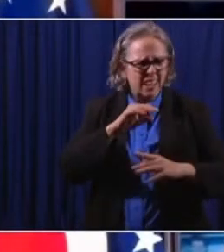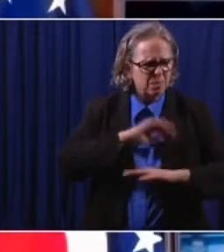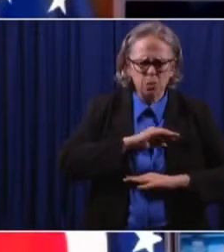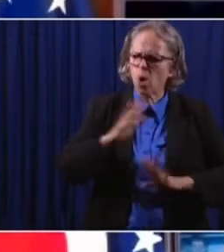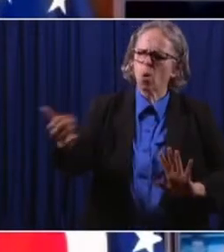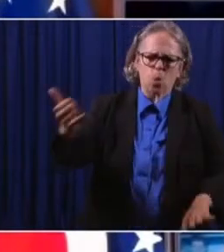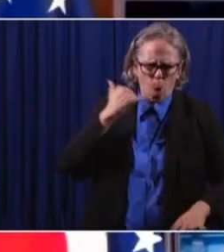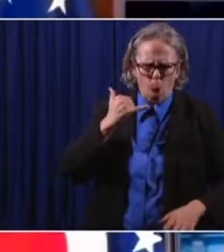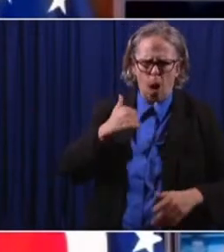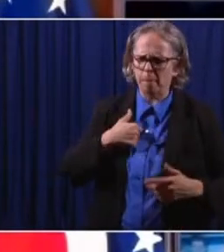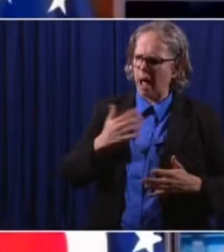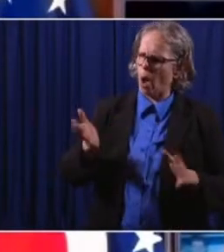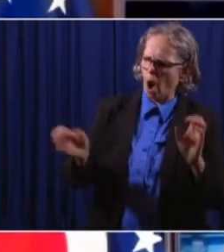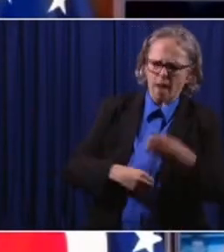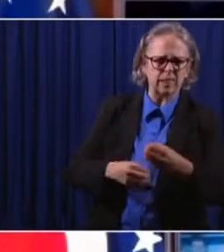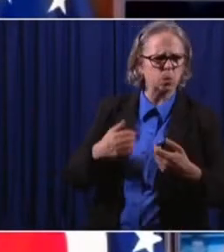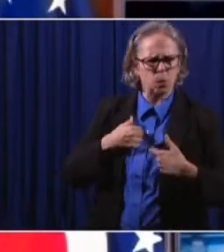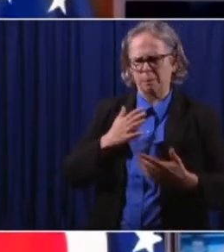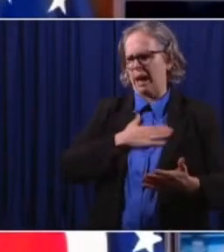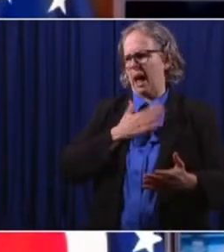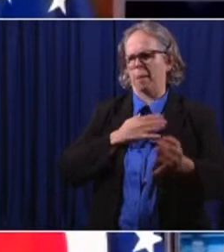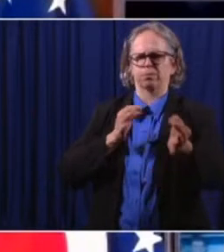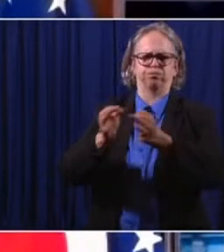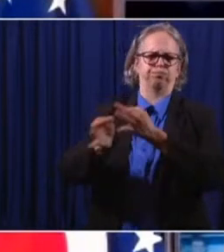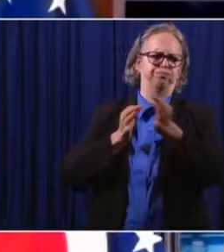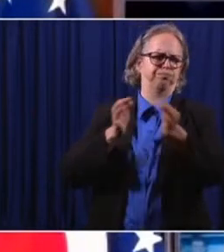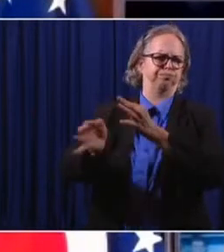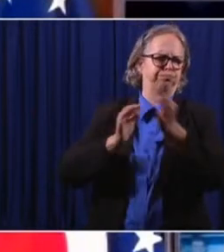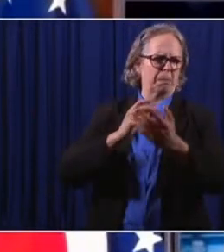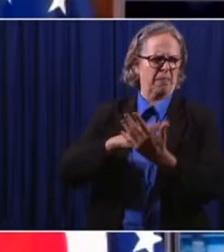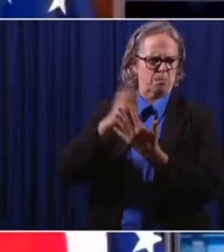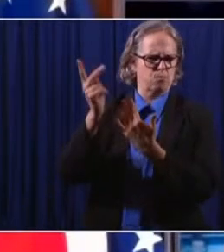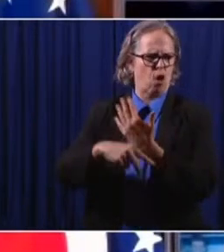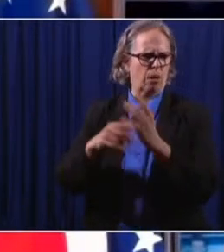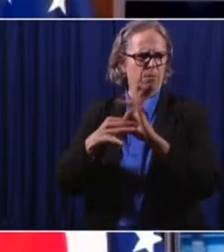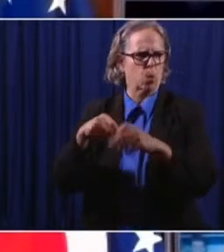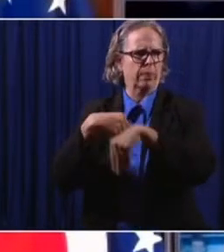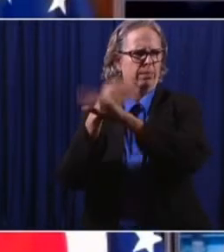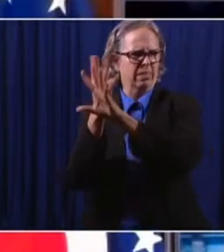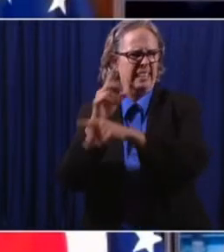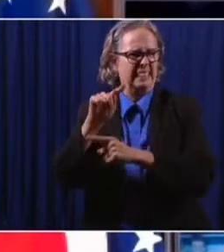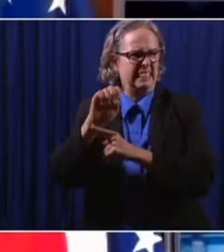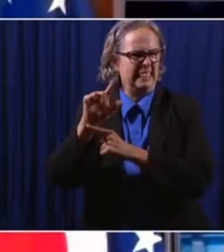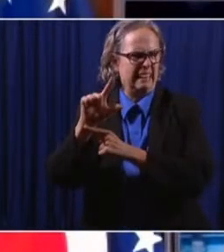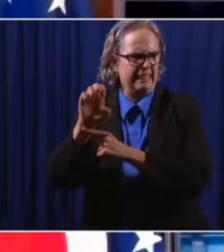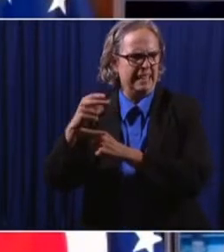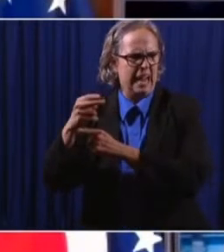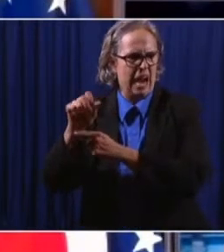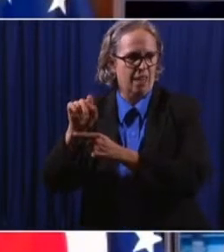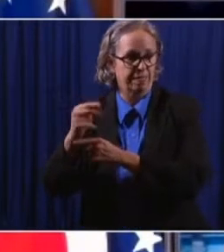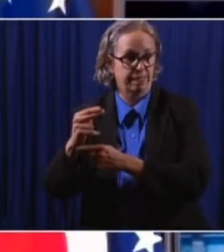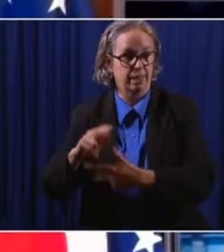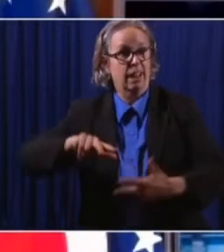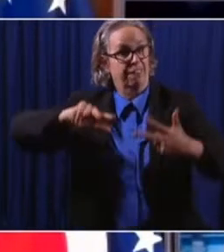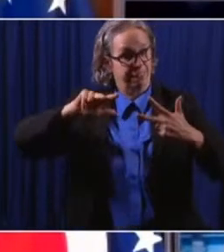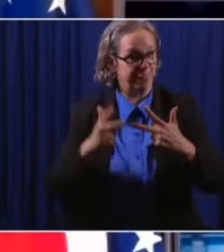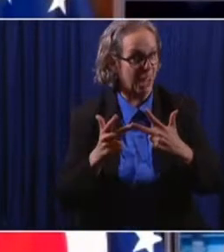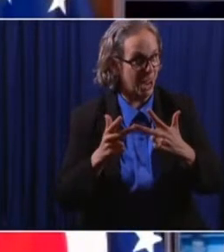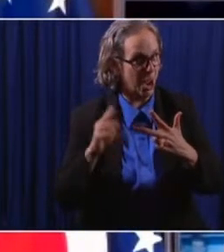we will make sure we get you to the correct resources. An additional broadband update. This is with